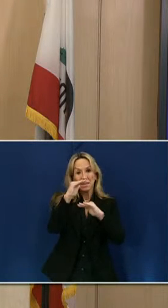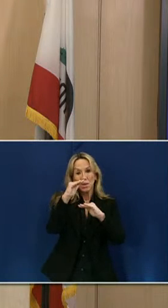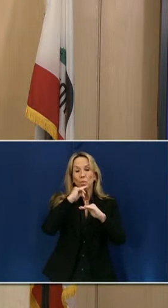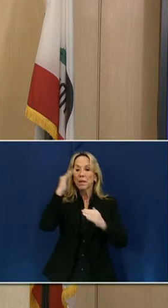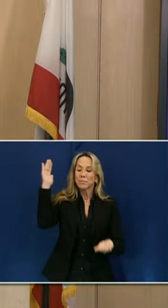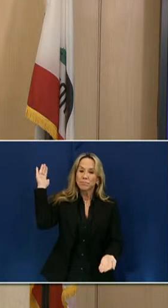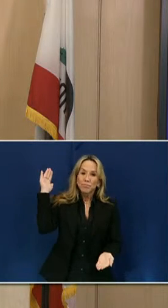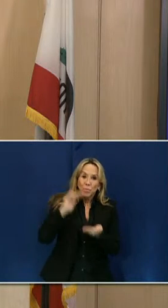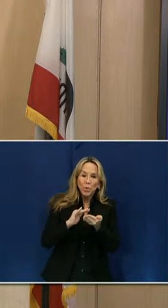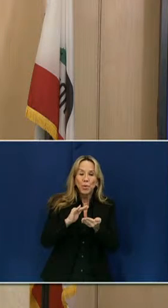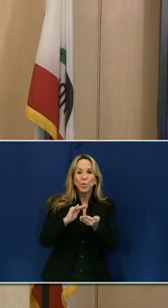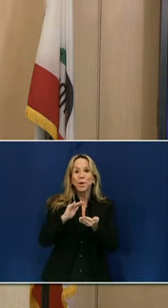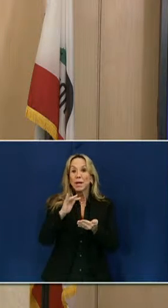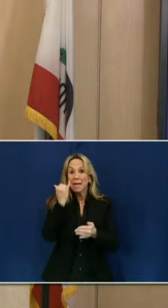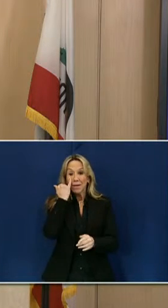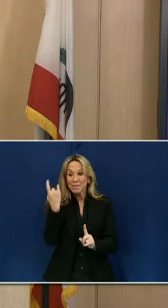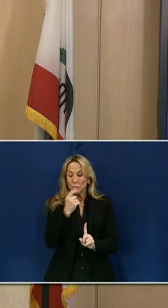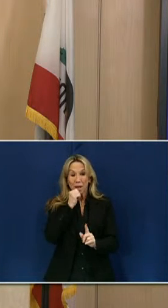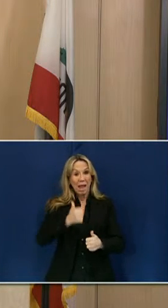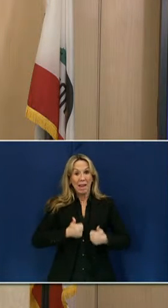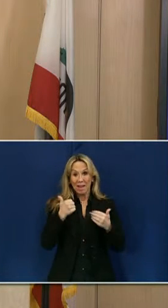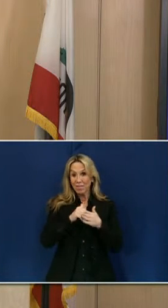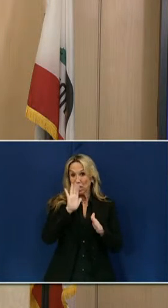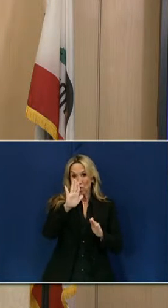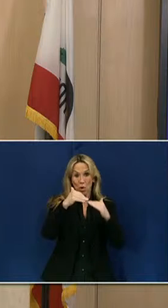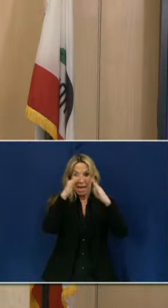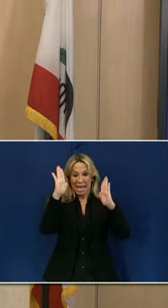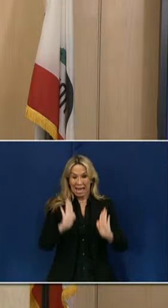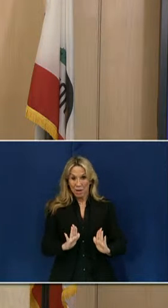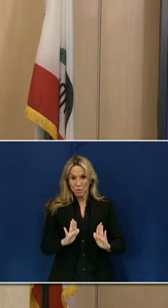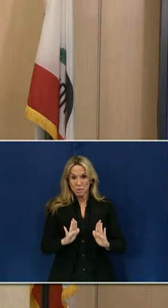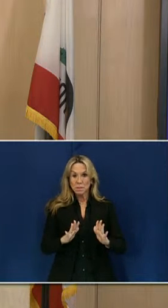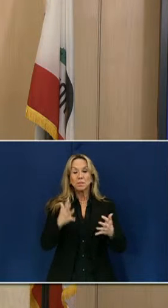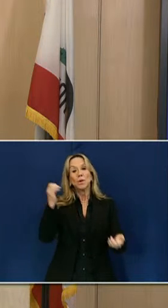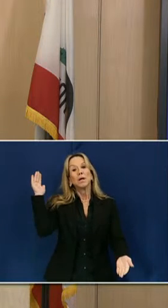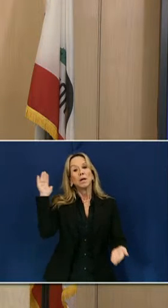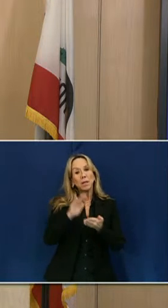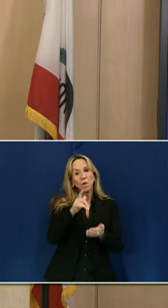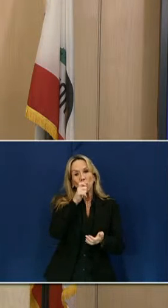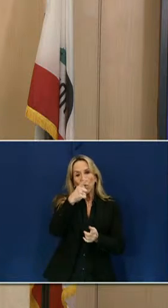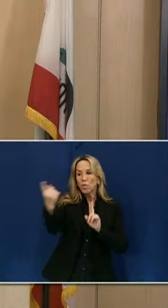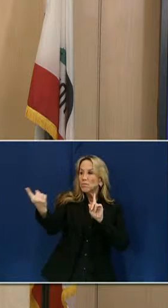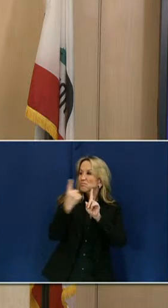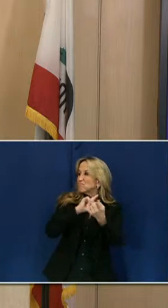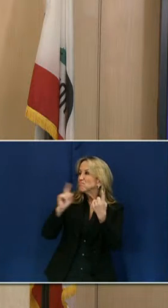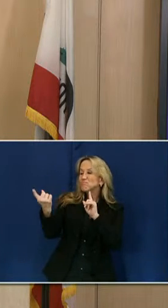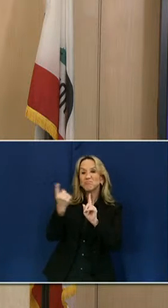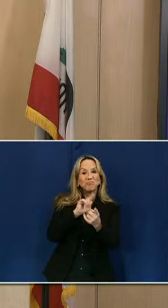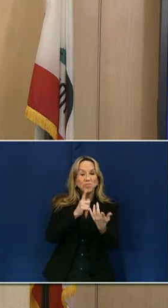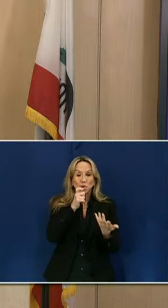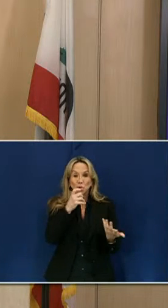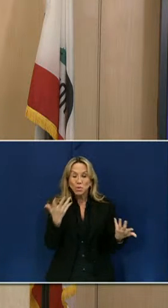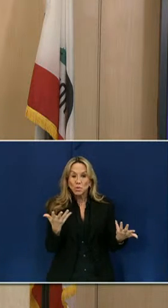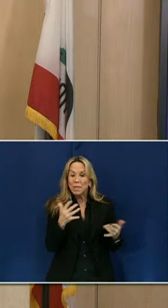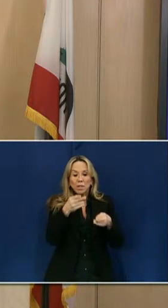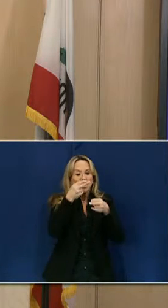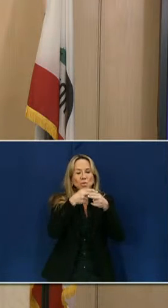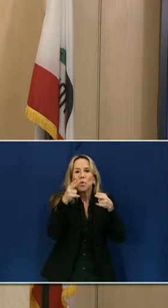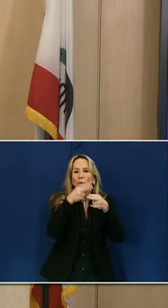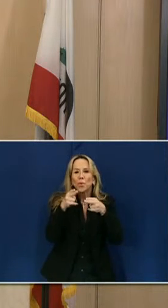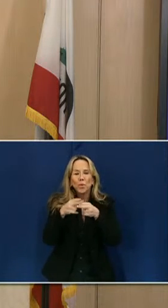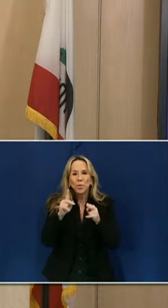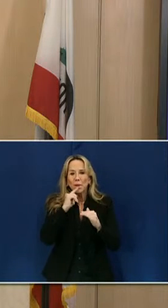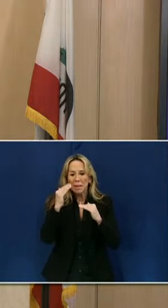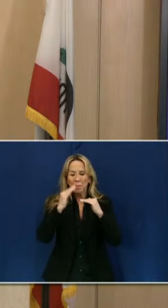folks who are not a part of a household unit. And by limiting that interaction and by coming into this for a shorter duration, the state has